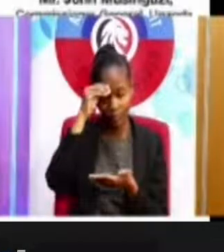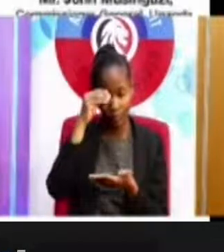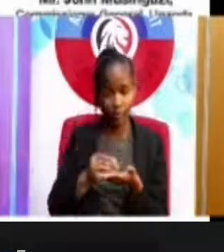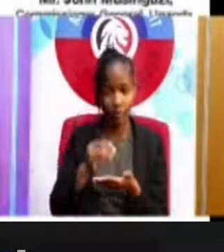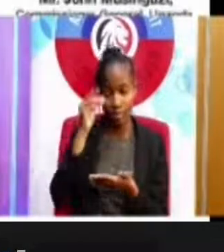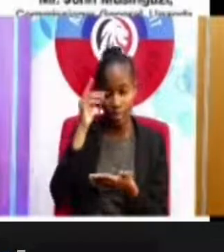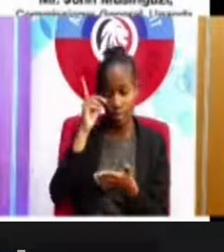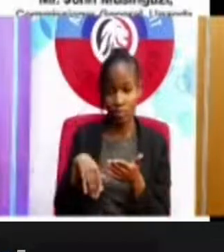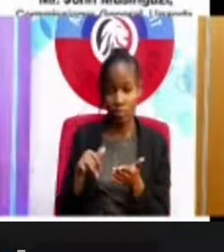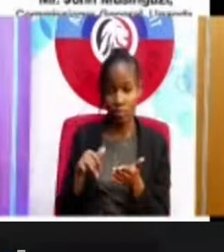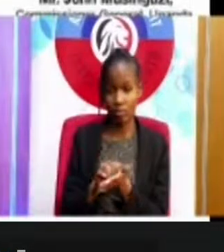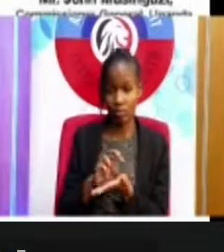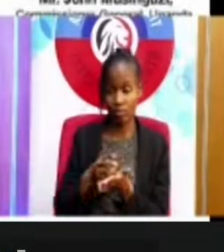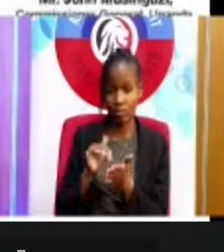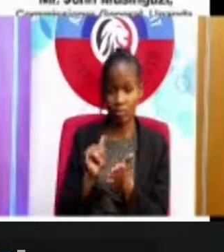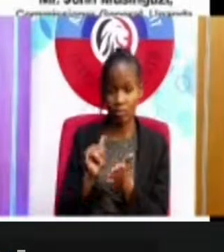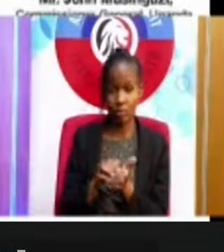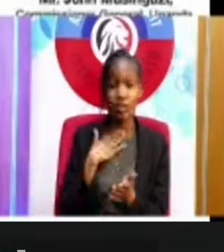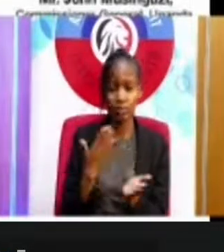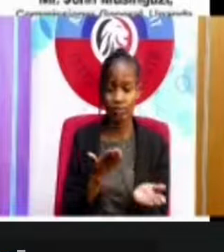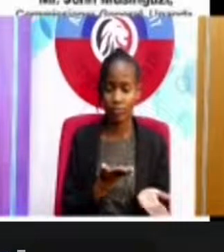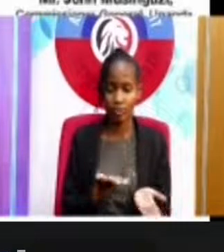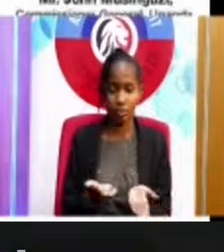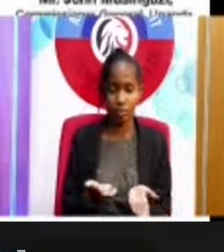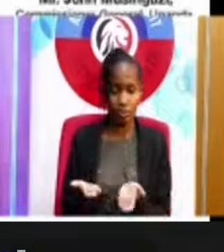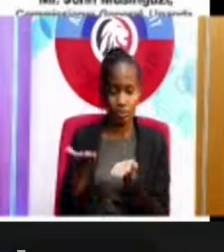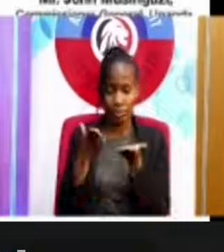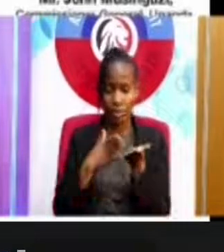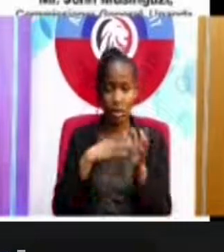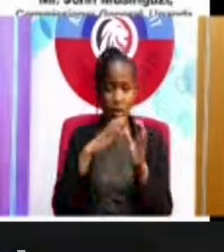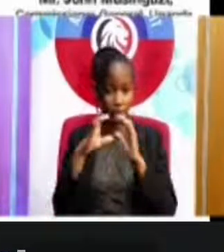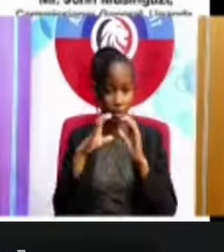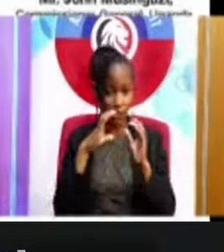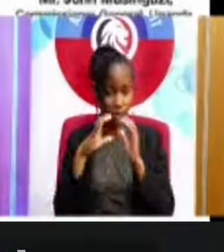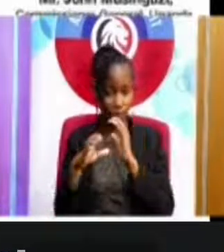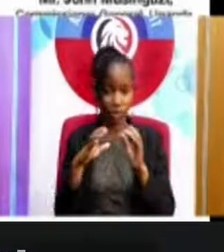we need to improve our corporate communication processes,